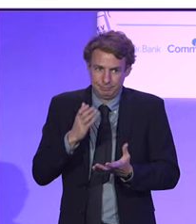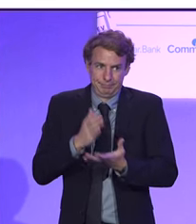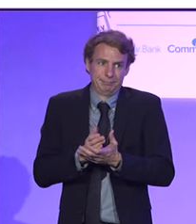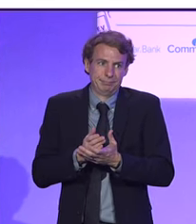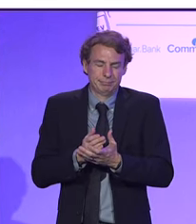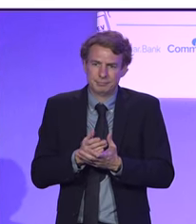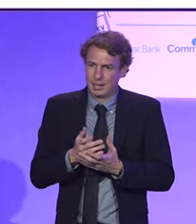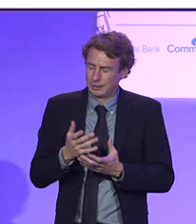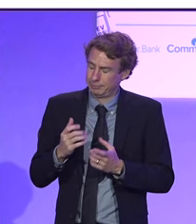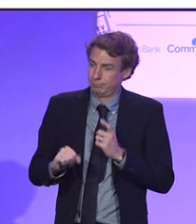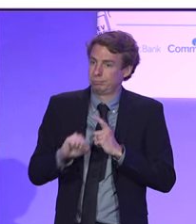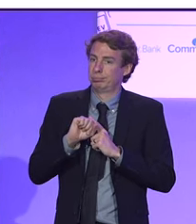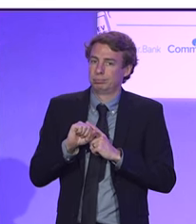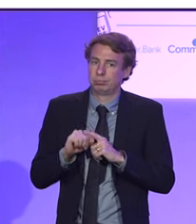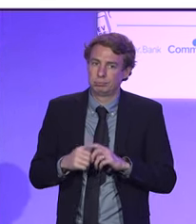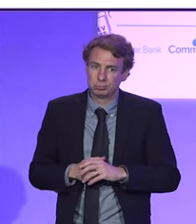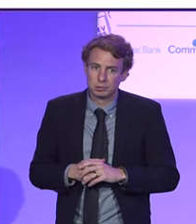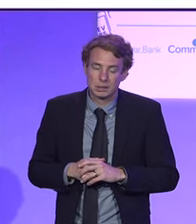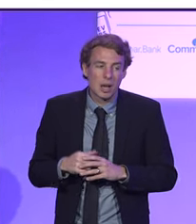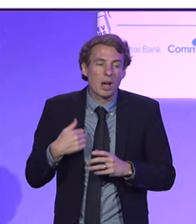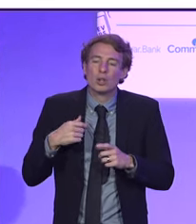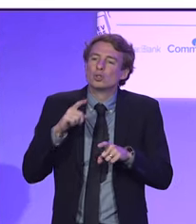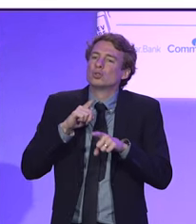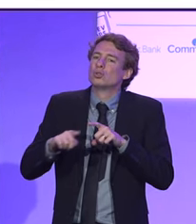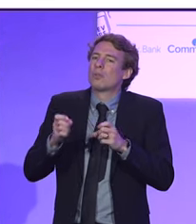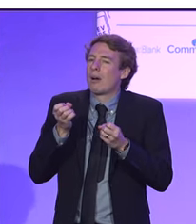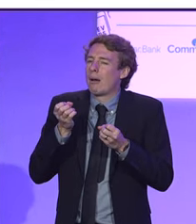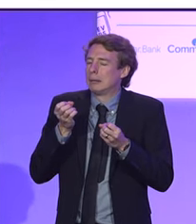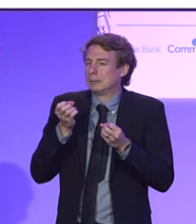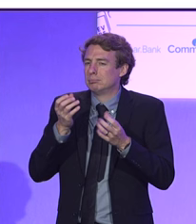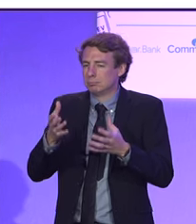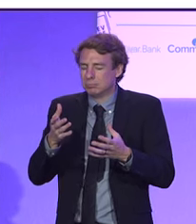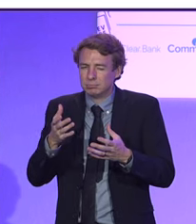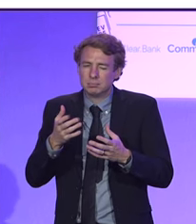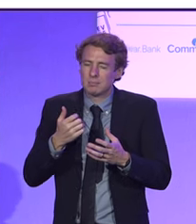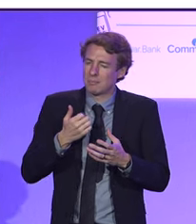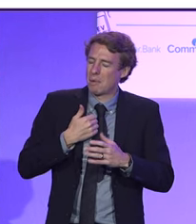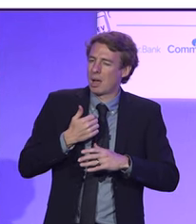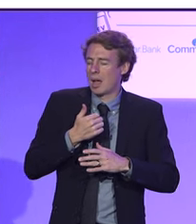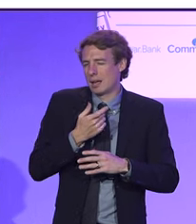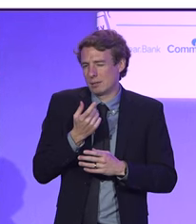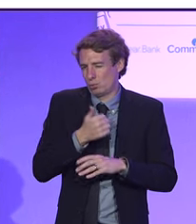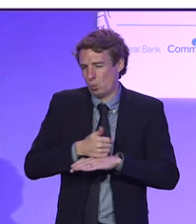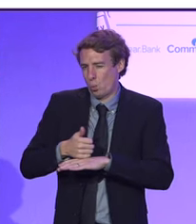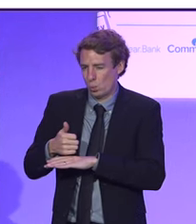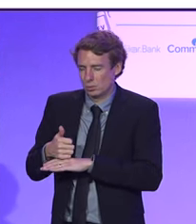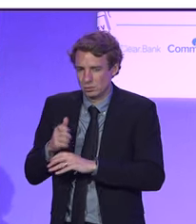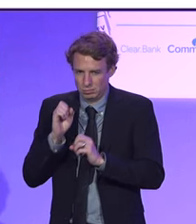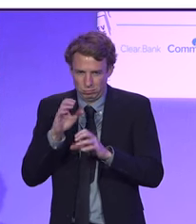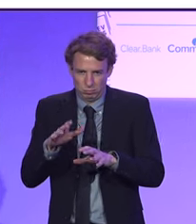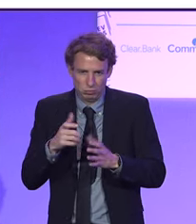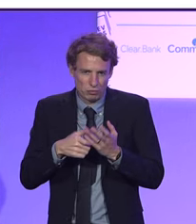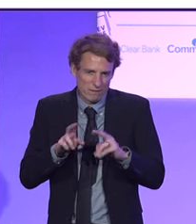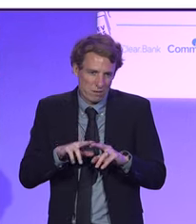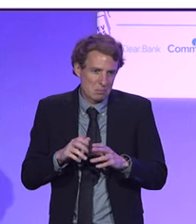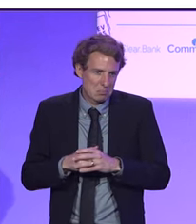statements. And I try to give you sources for everything I'm saying. And I'll give you sources at the end in a